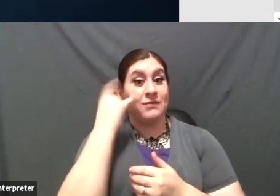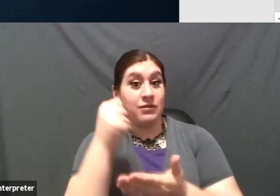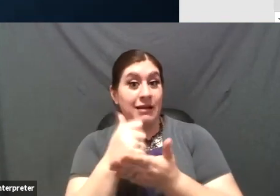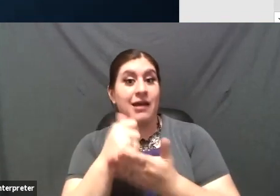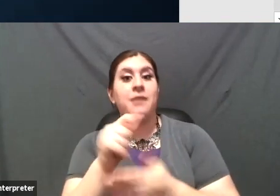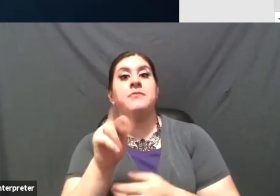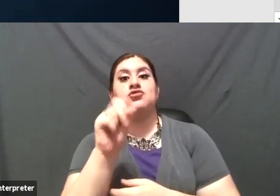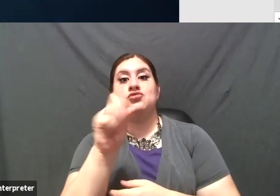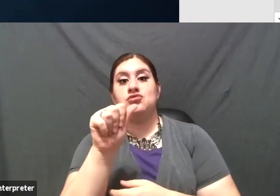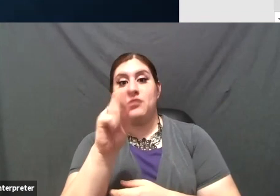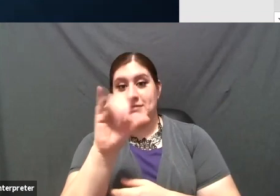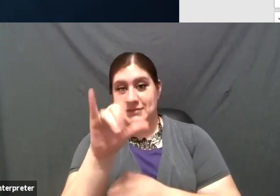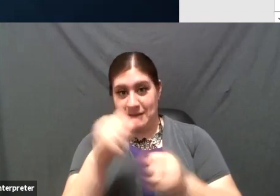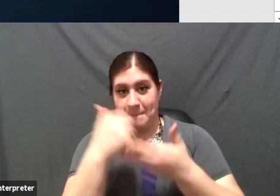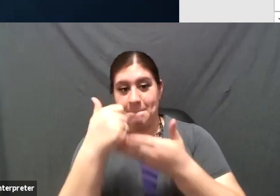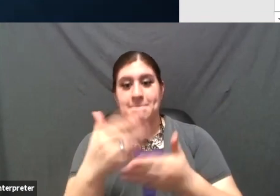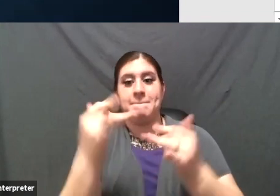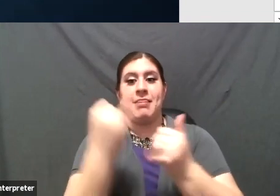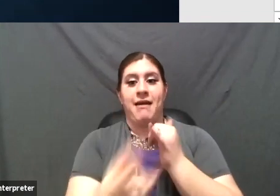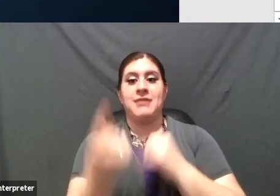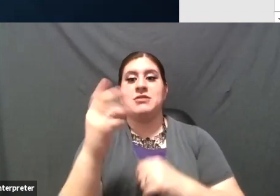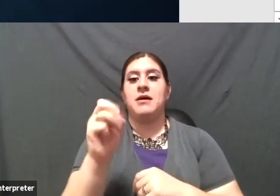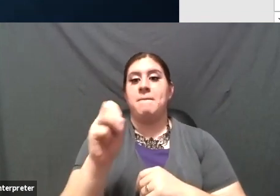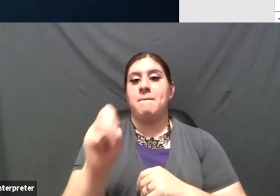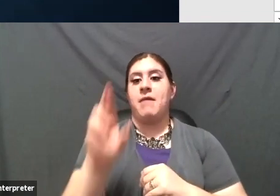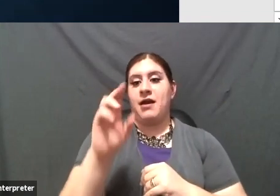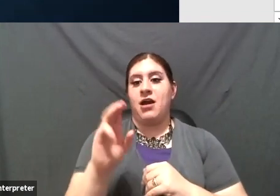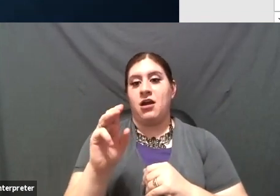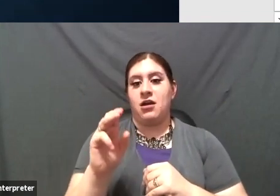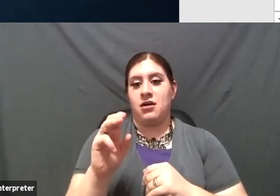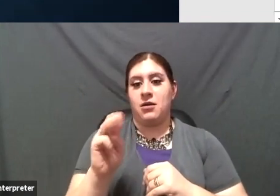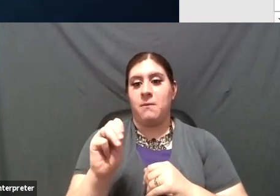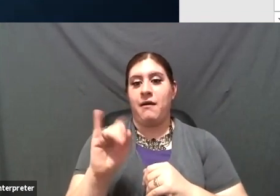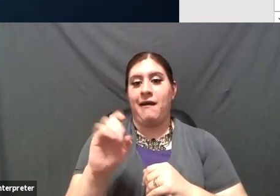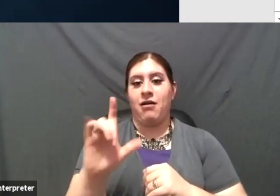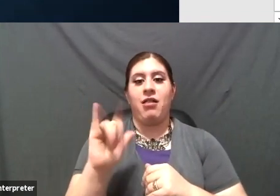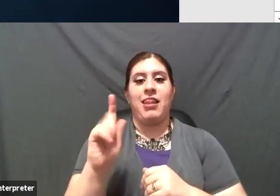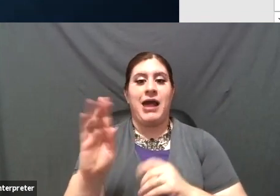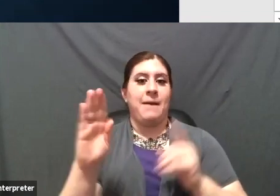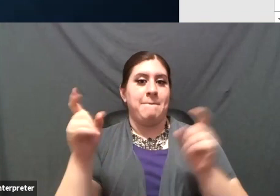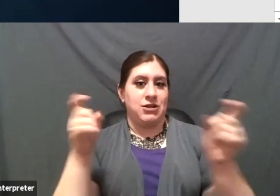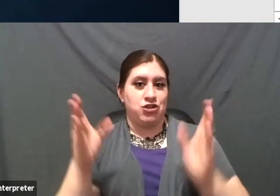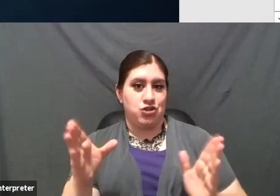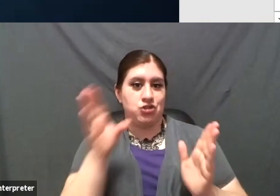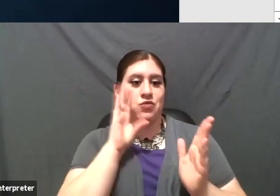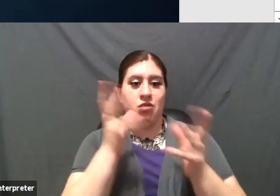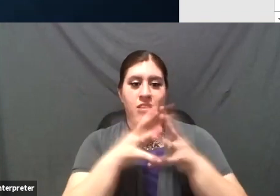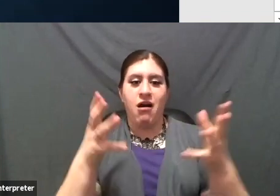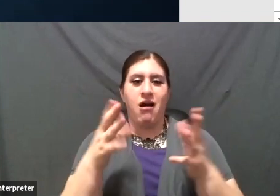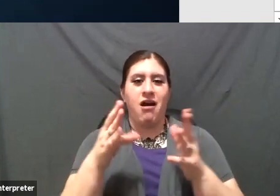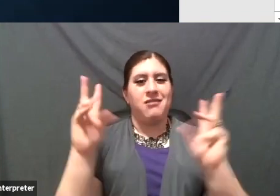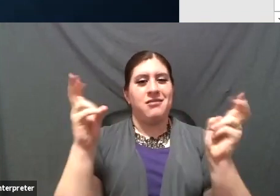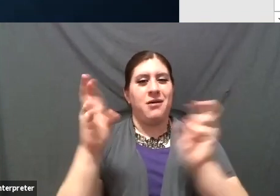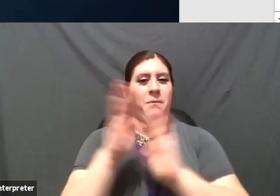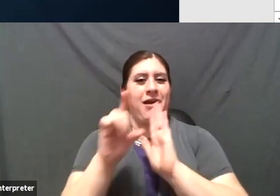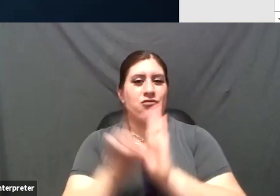can help you. And then we have Michael Clanahan, who is our laboratory manager. He does a lot of the background ordering